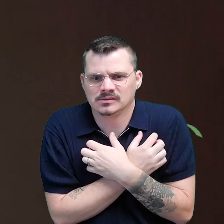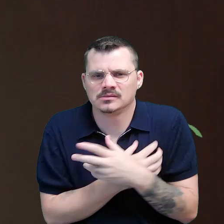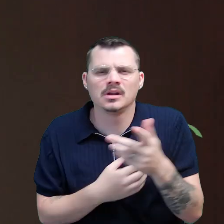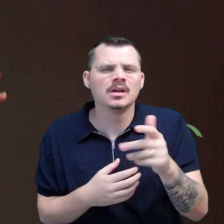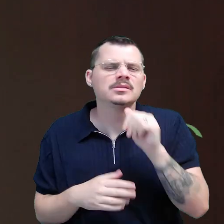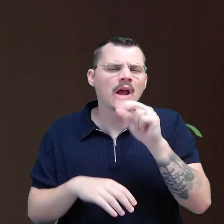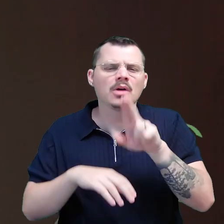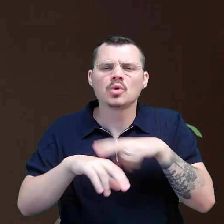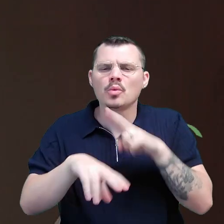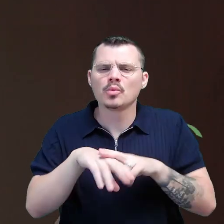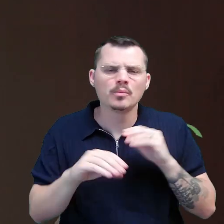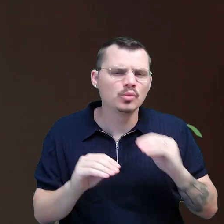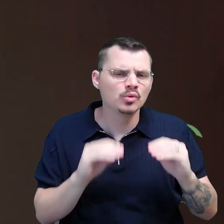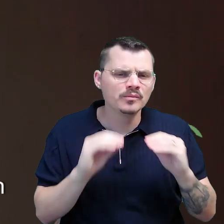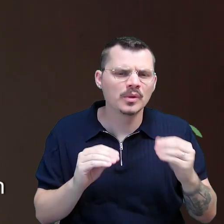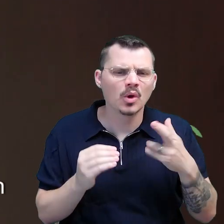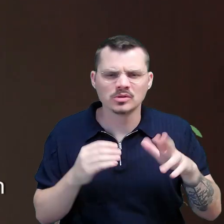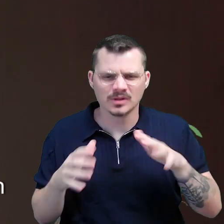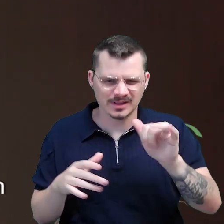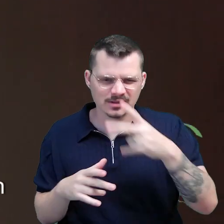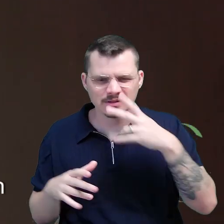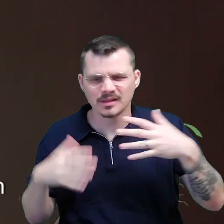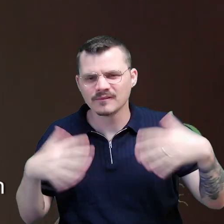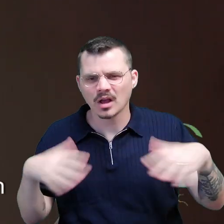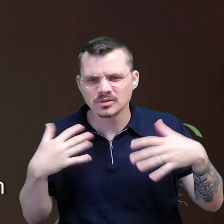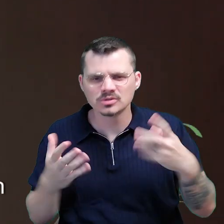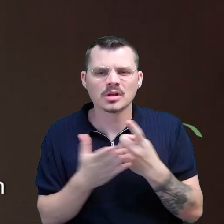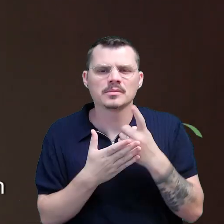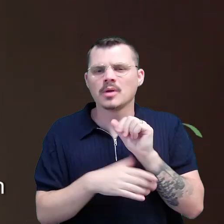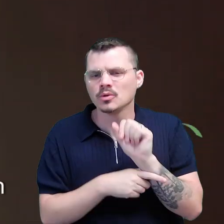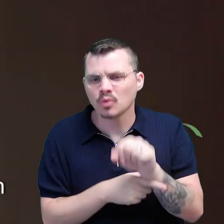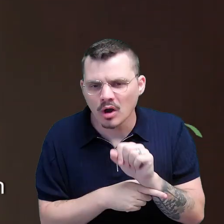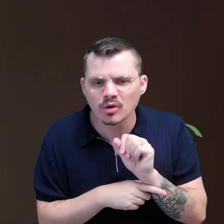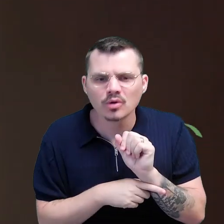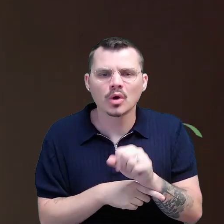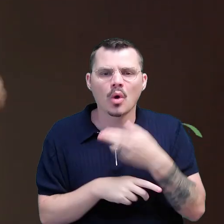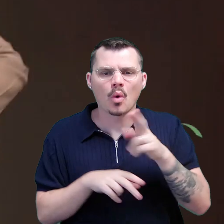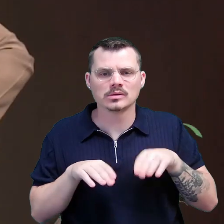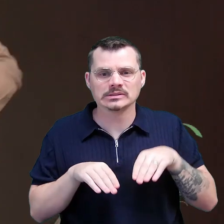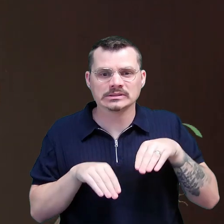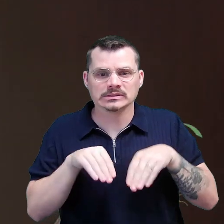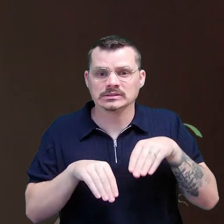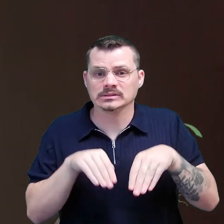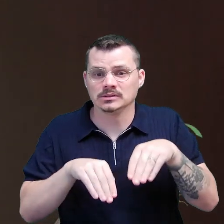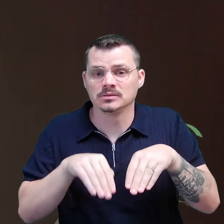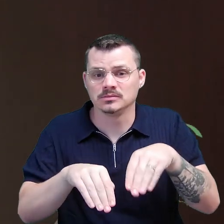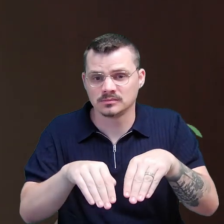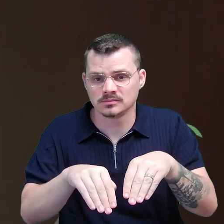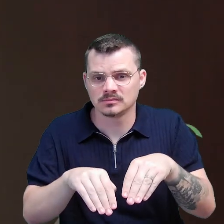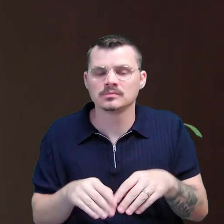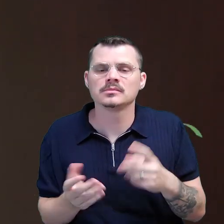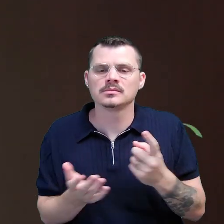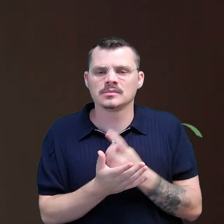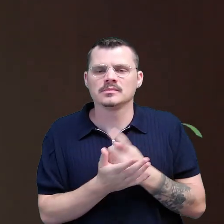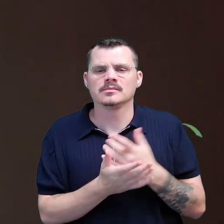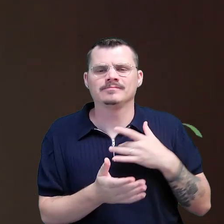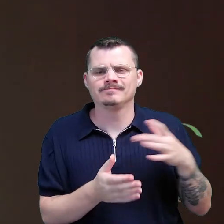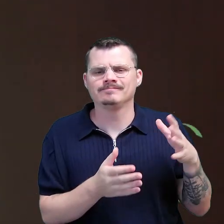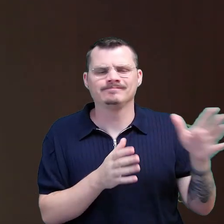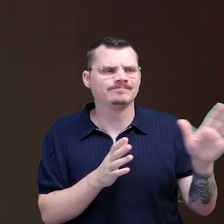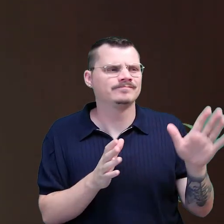Unusual movements and gestures, the flapping, the rocking, the walking on toes, often are described